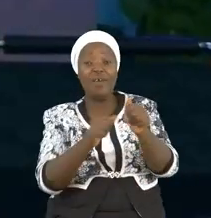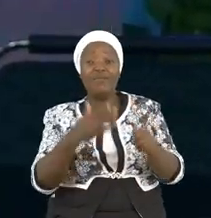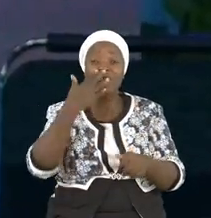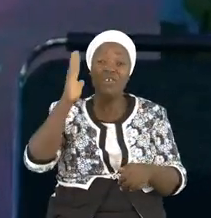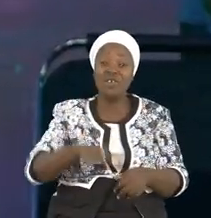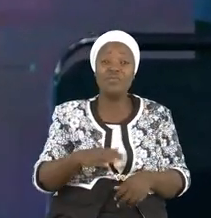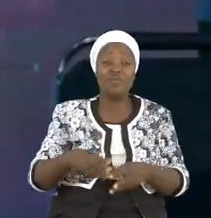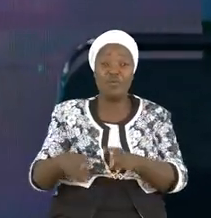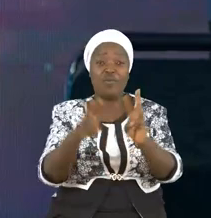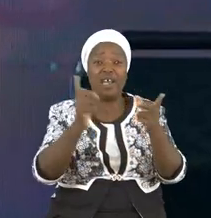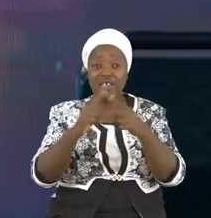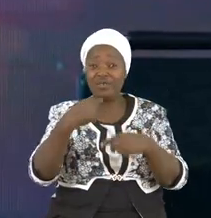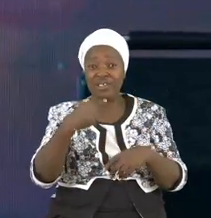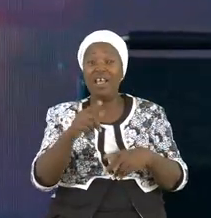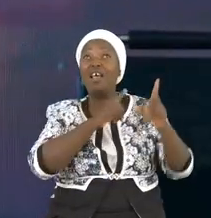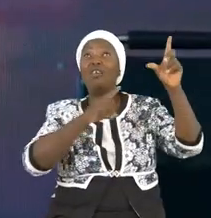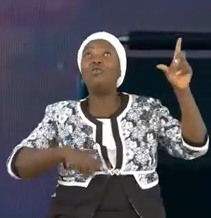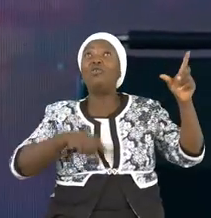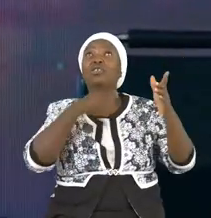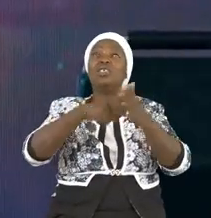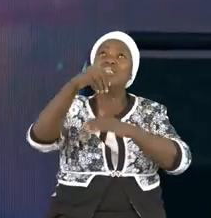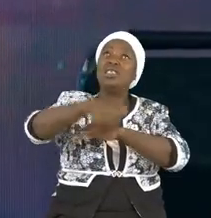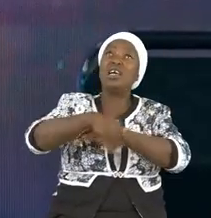say, Lord, tonight